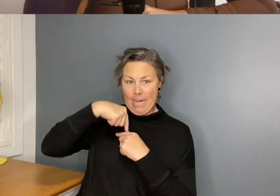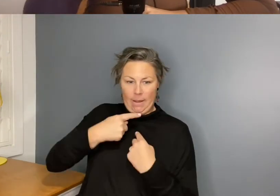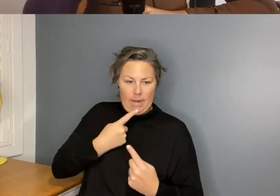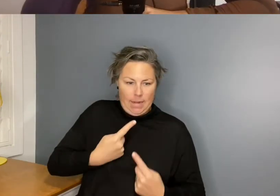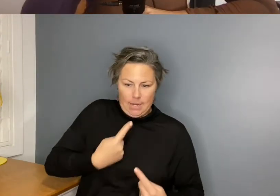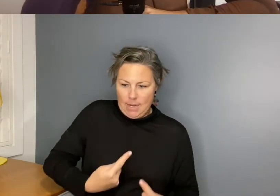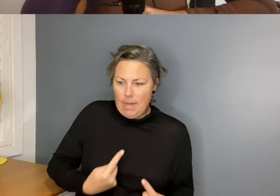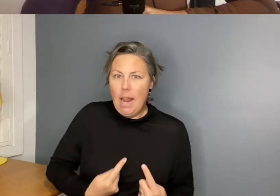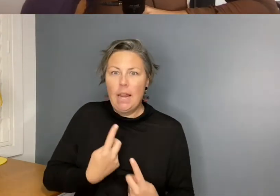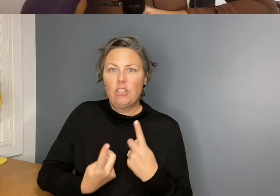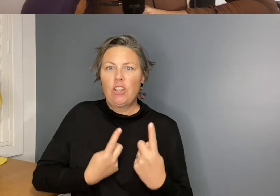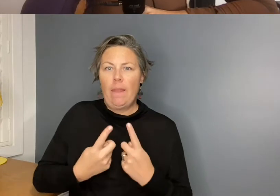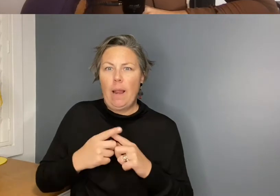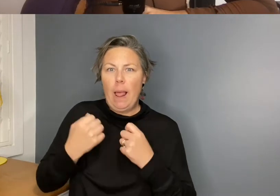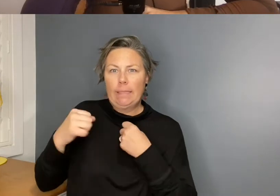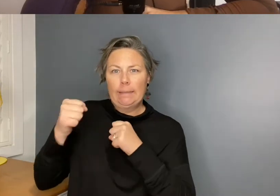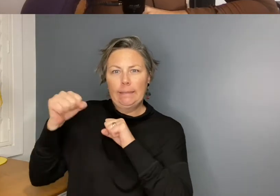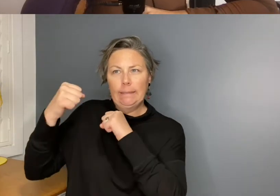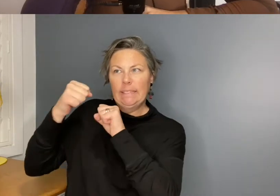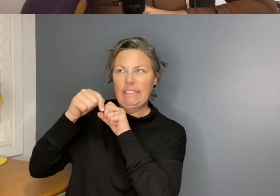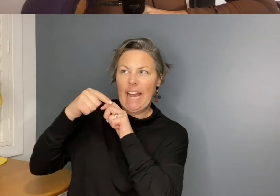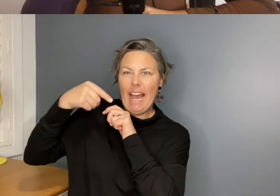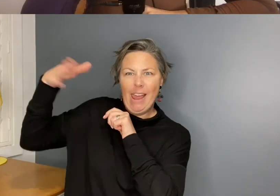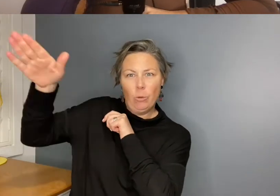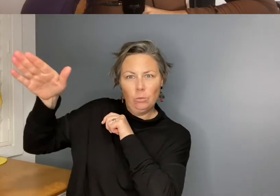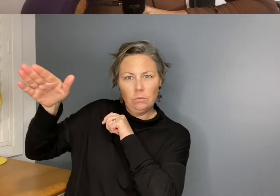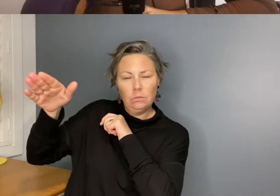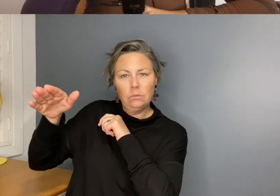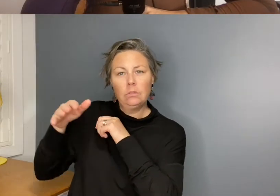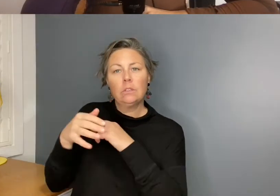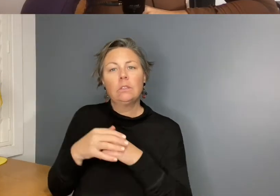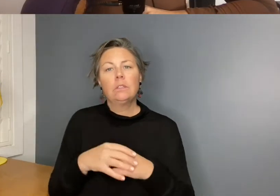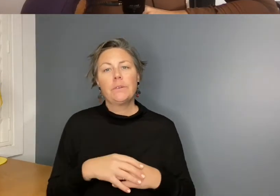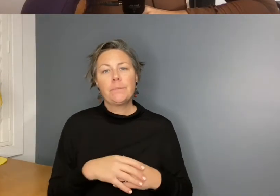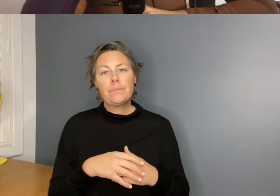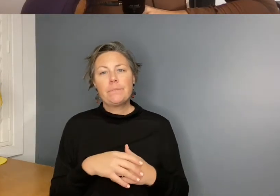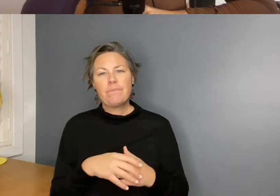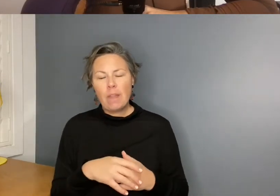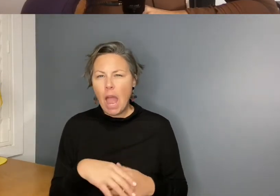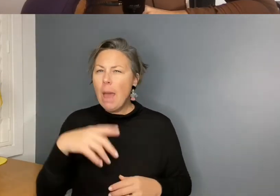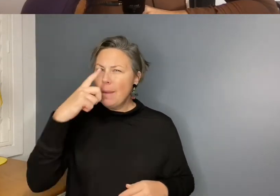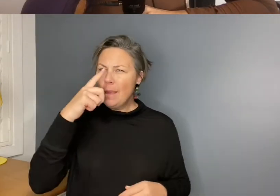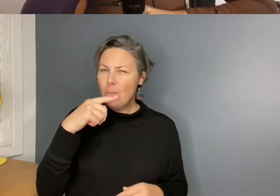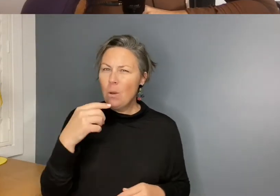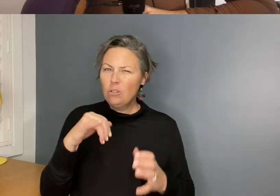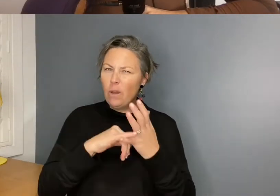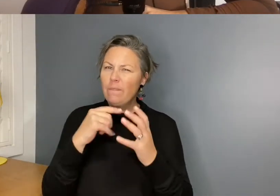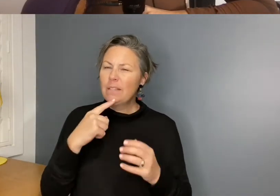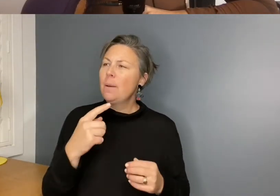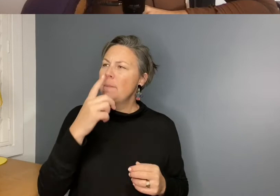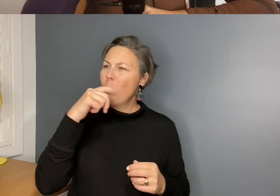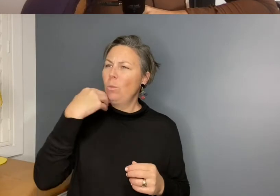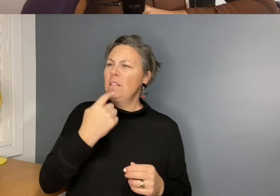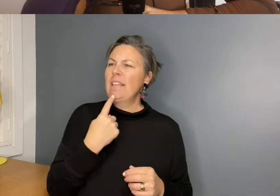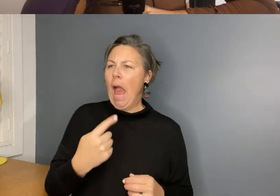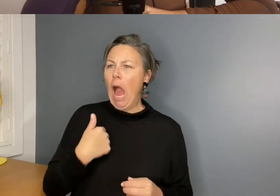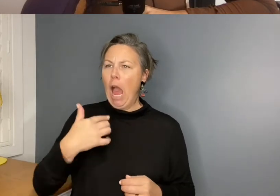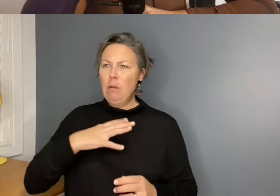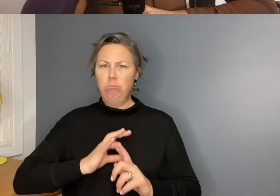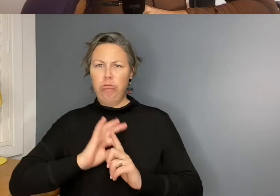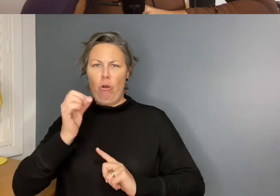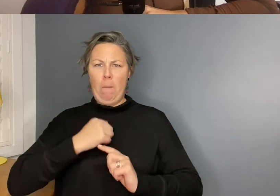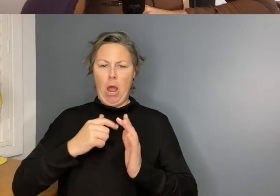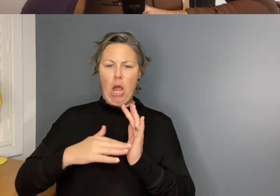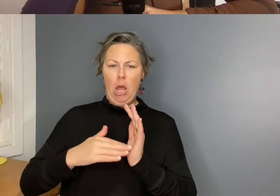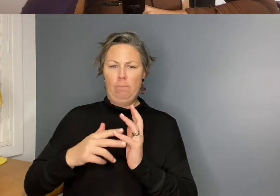talk about it like it's this simple sort of thing, or everyone says like, I need to strengthen my immune system, but no one really knows what it